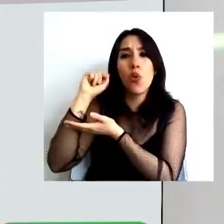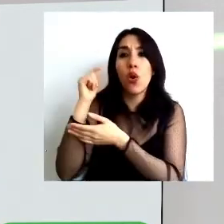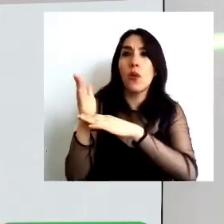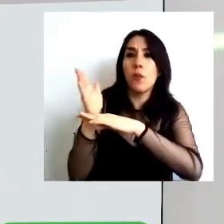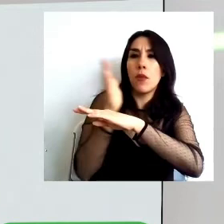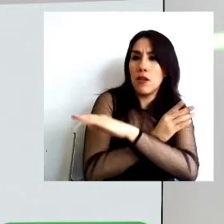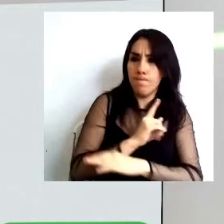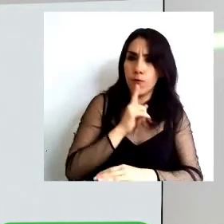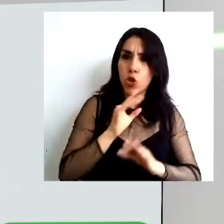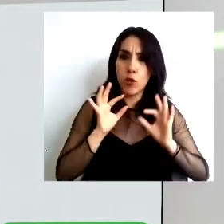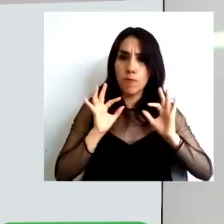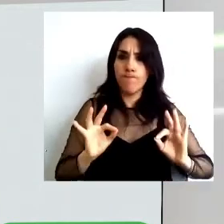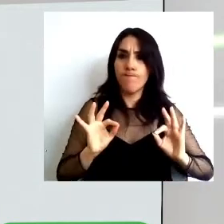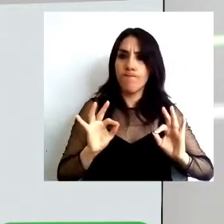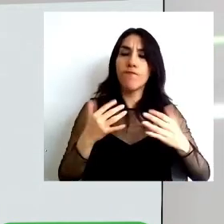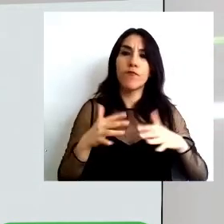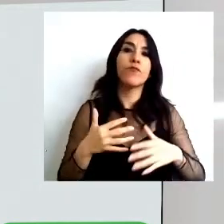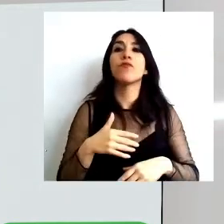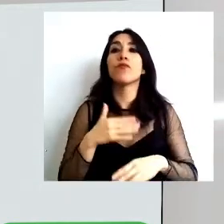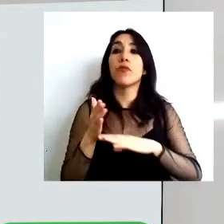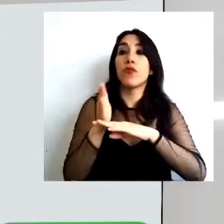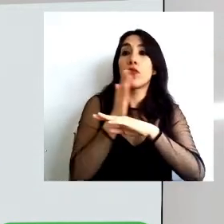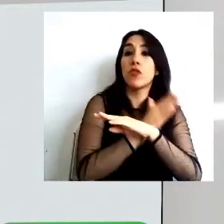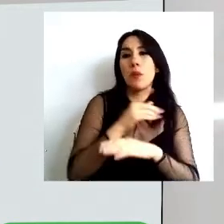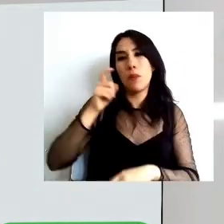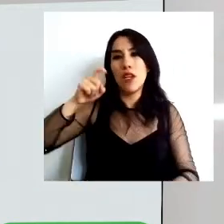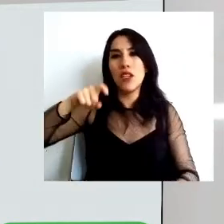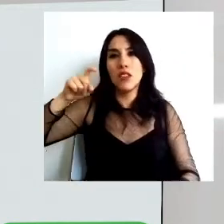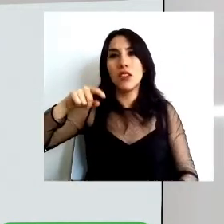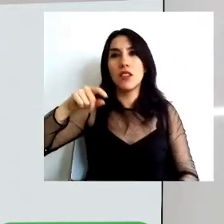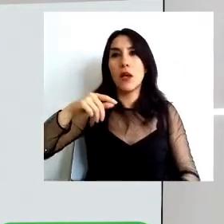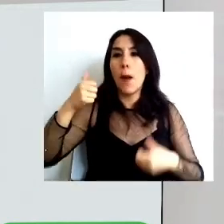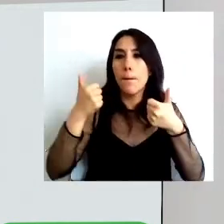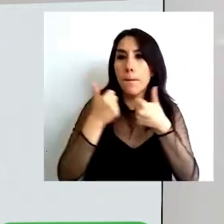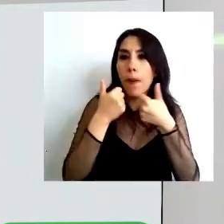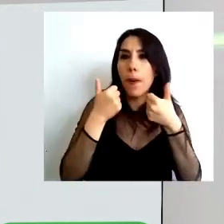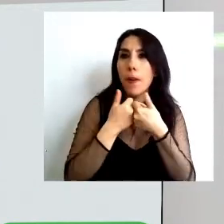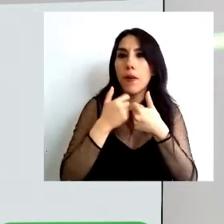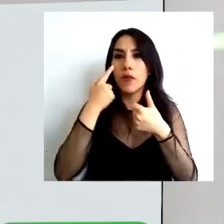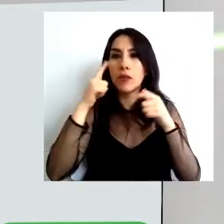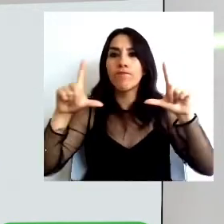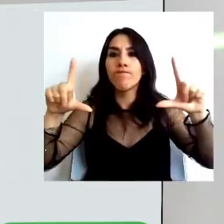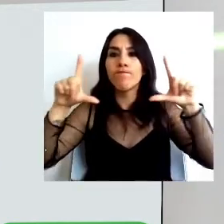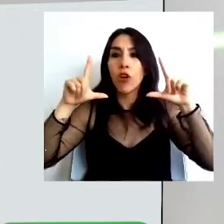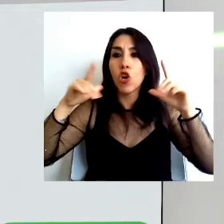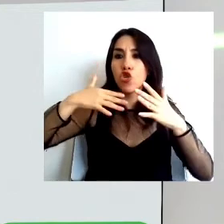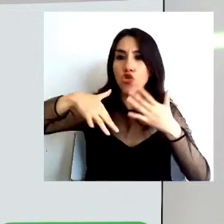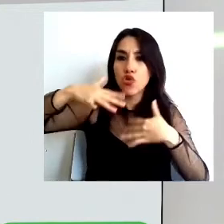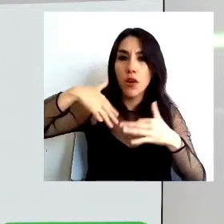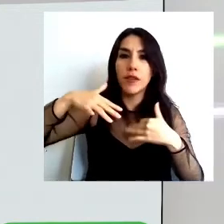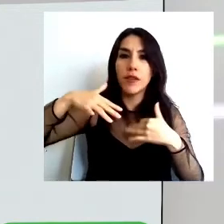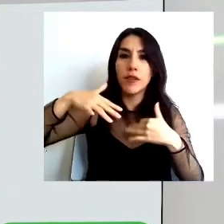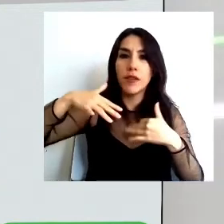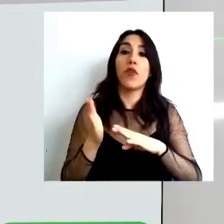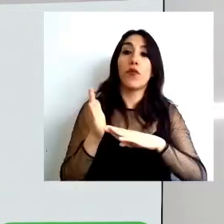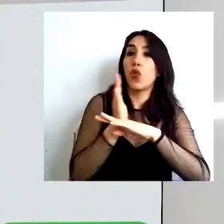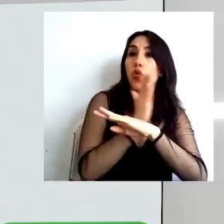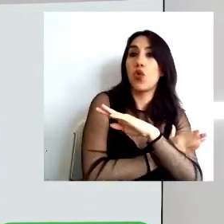local context before you embark on this journey. So make sure your model works, that you have